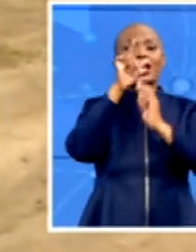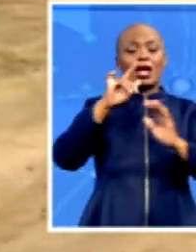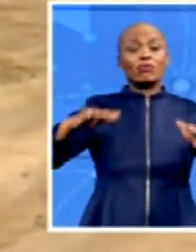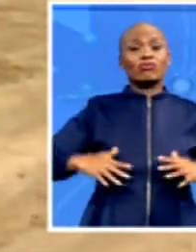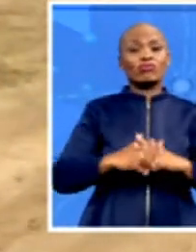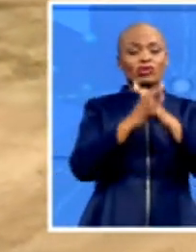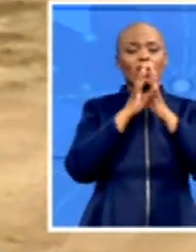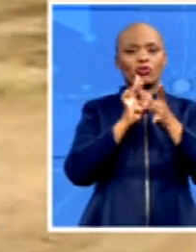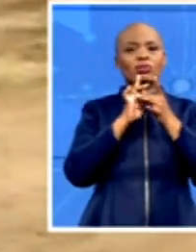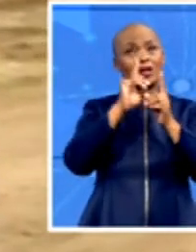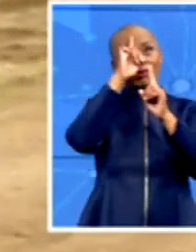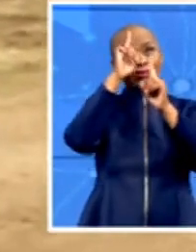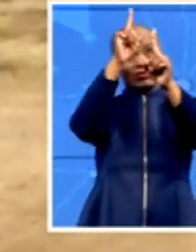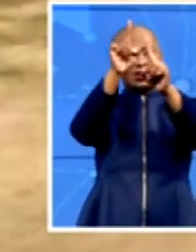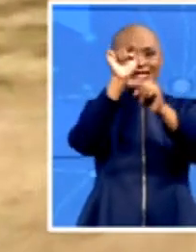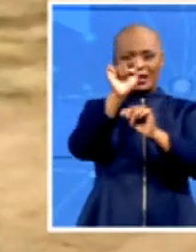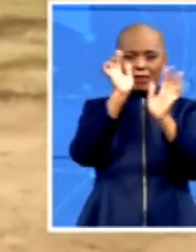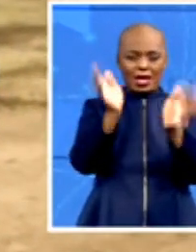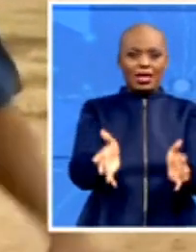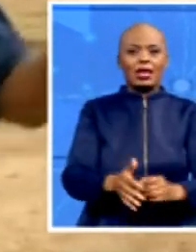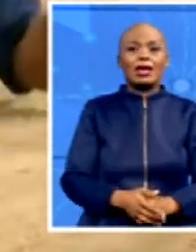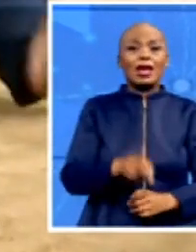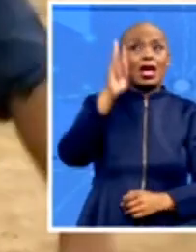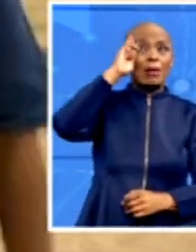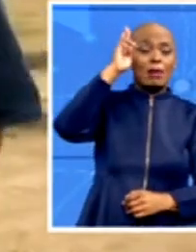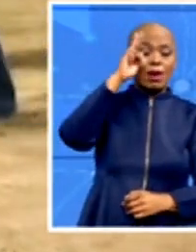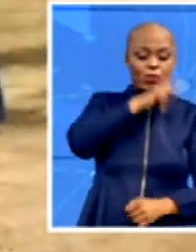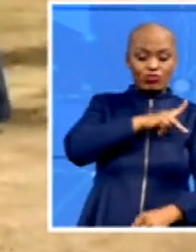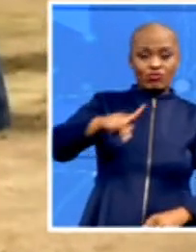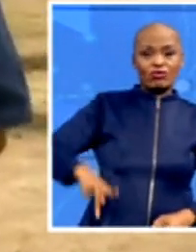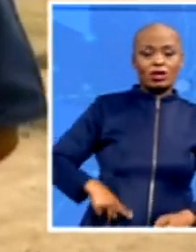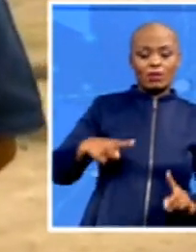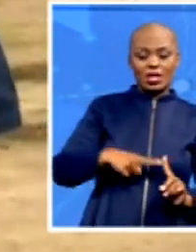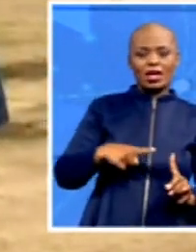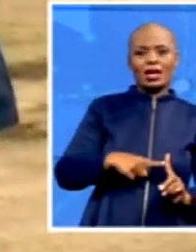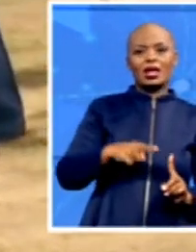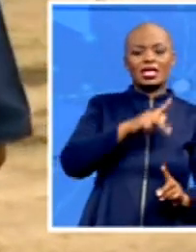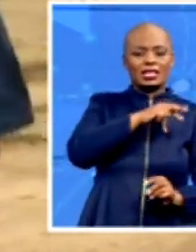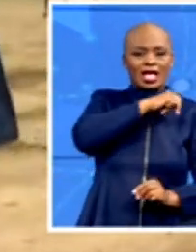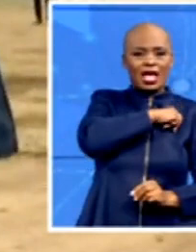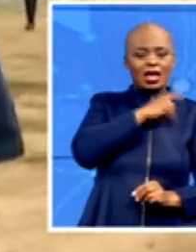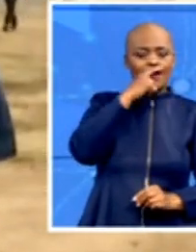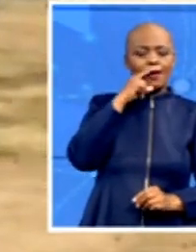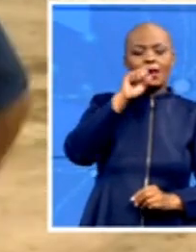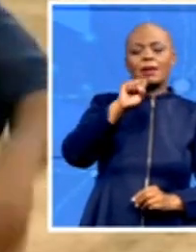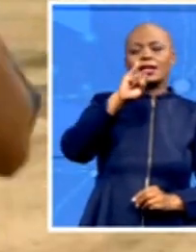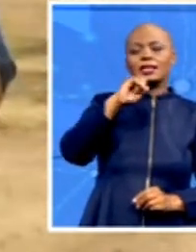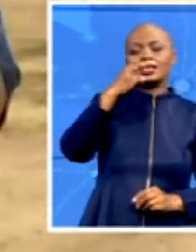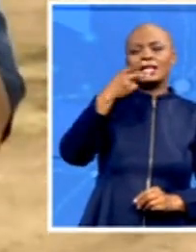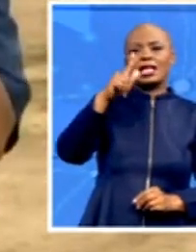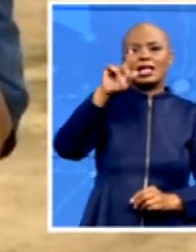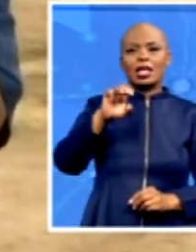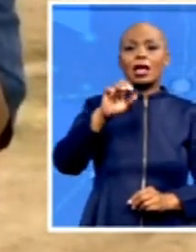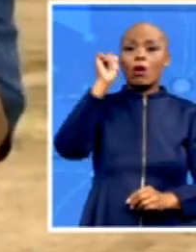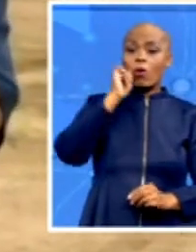as the Premier of KwaZulu-Natal, was addressing that particular gathering, and he said it was worrying, and